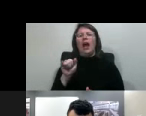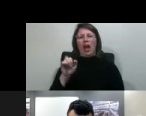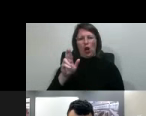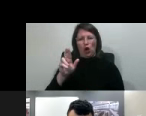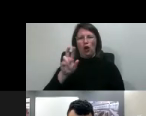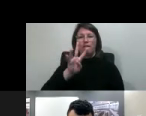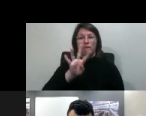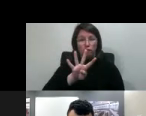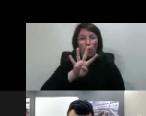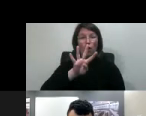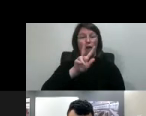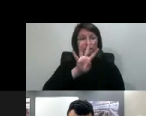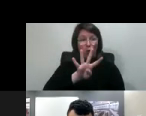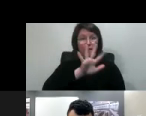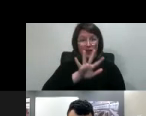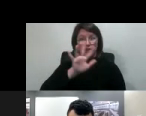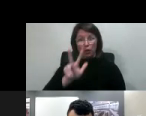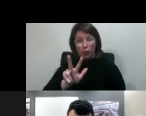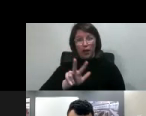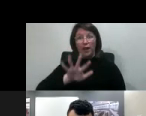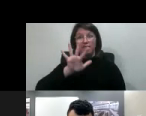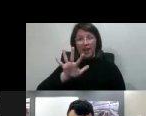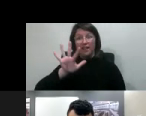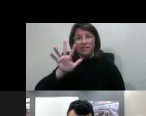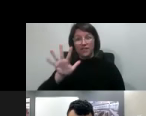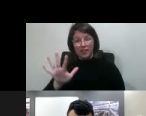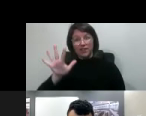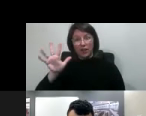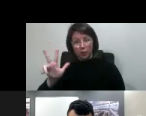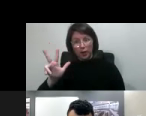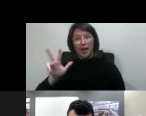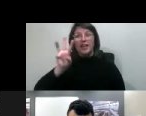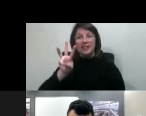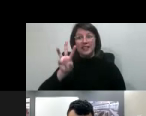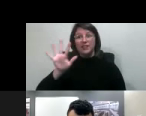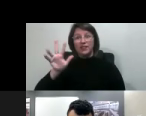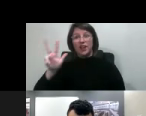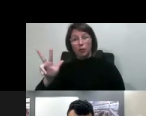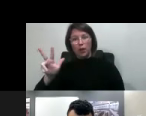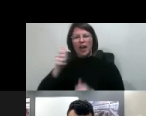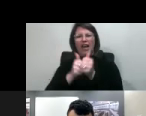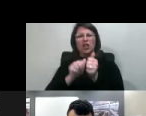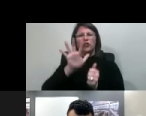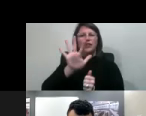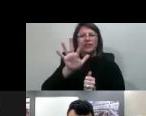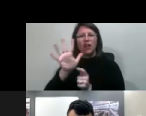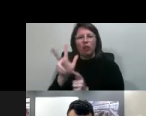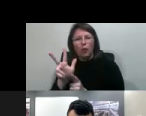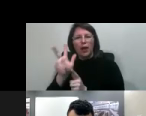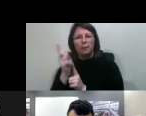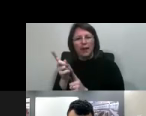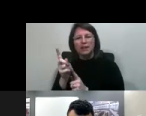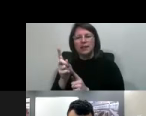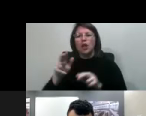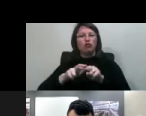morning and 5:53 and 6:53 and all throughout the day, there'll be a train coming to Ayer Station. So you won't even really, today, you know,